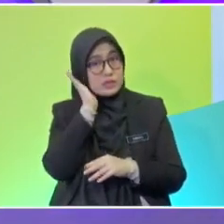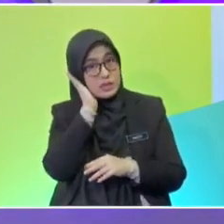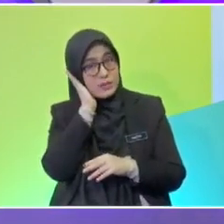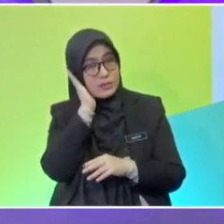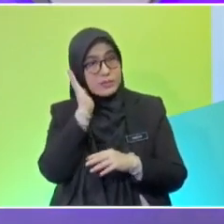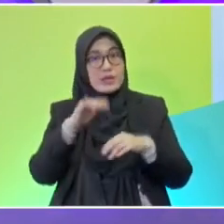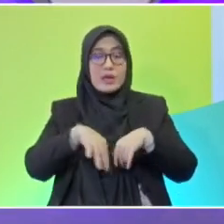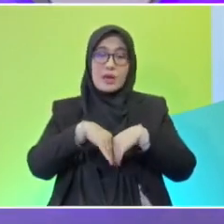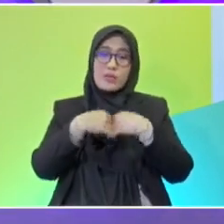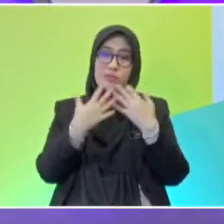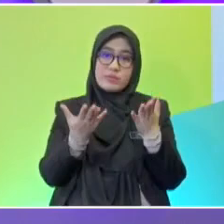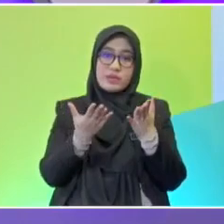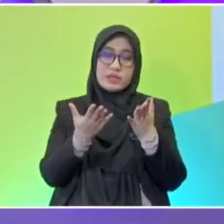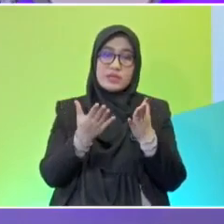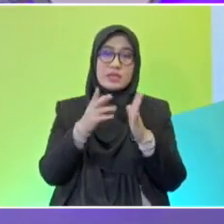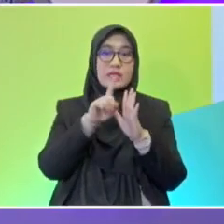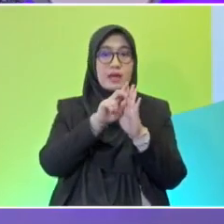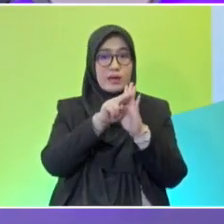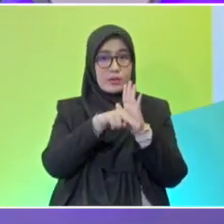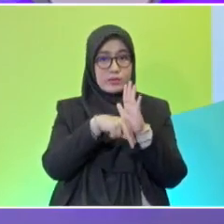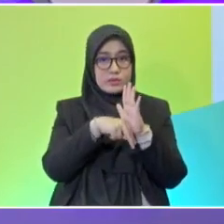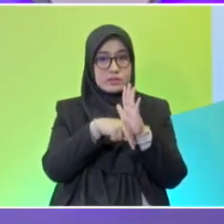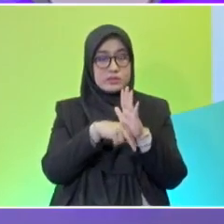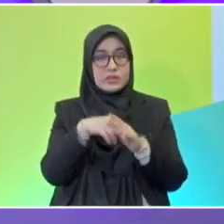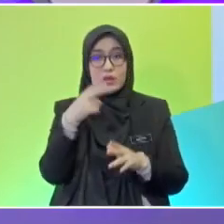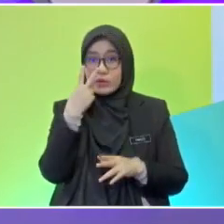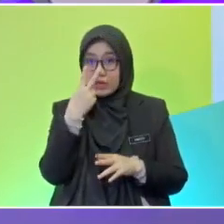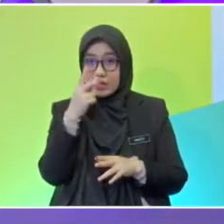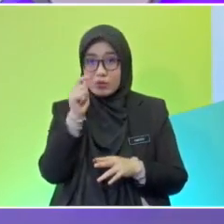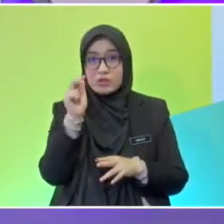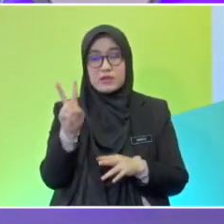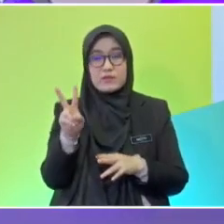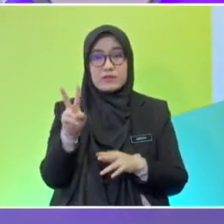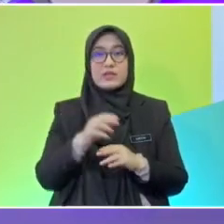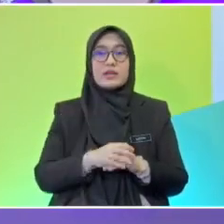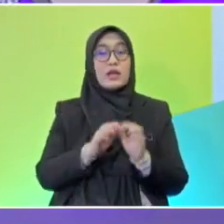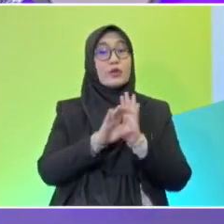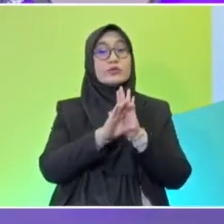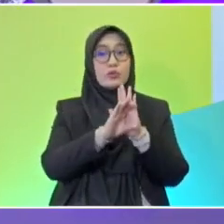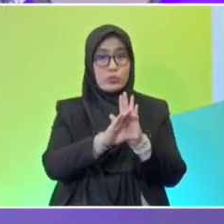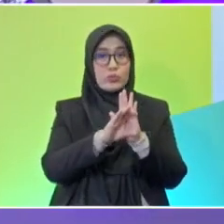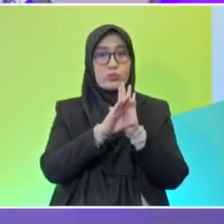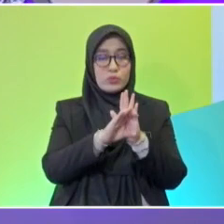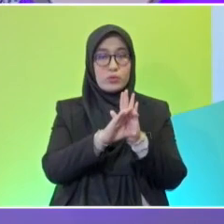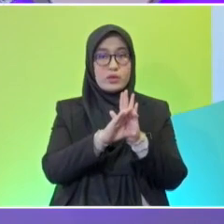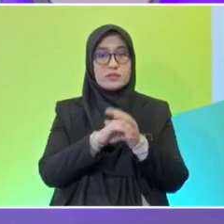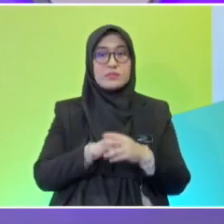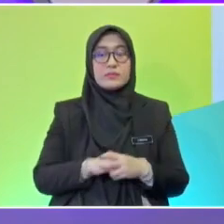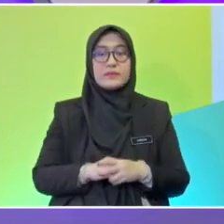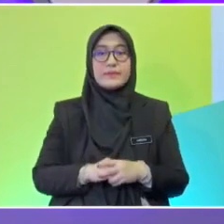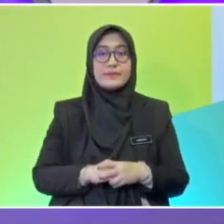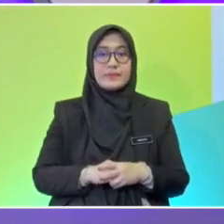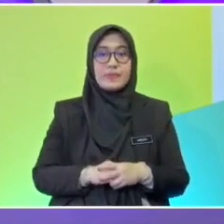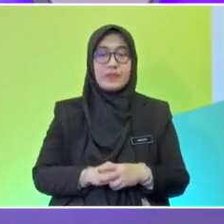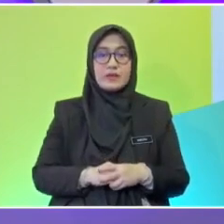do you drink in a day? Something like that. So they'll be able to ask, but here I'm not testing them for the ability of